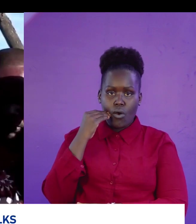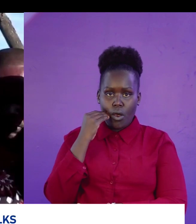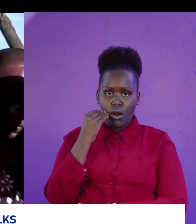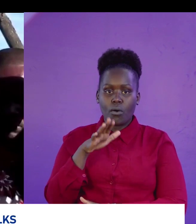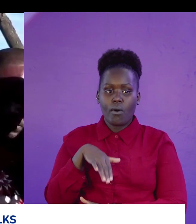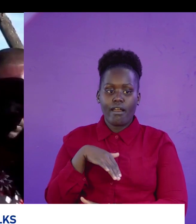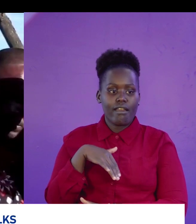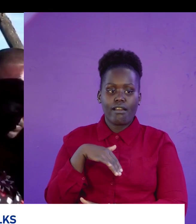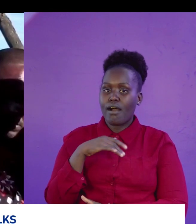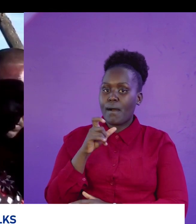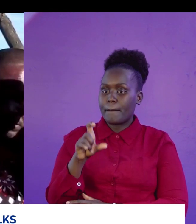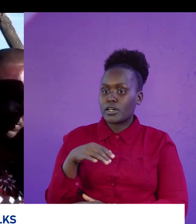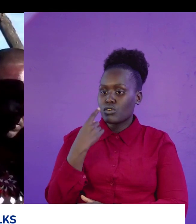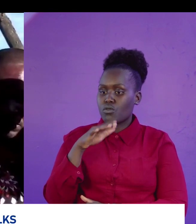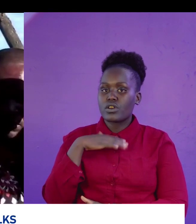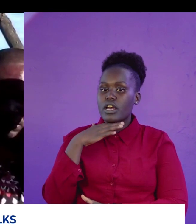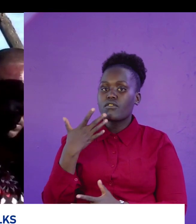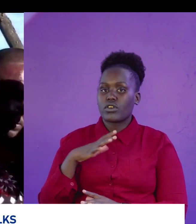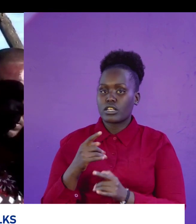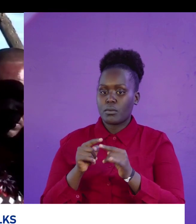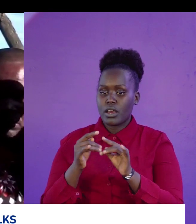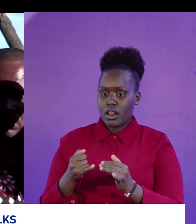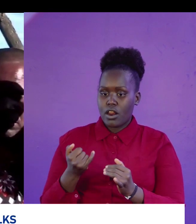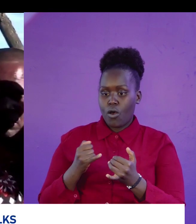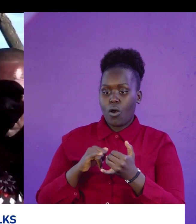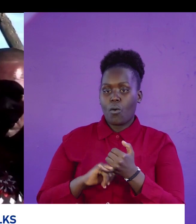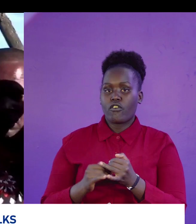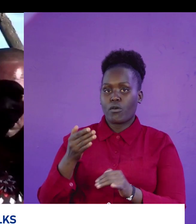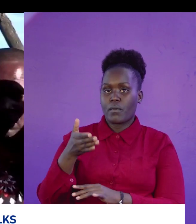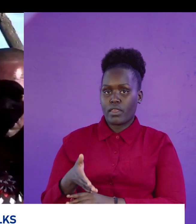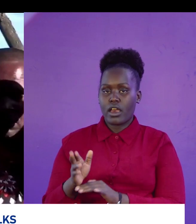marehemu na bibi yake ndiye atasimamia, na tunarudisha hiyo kiti.